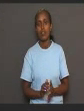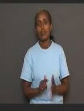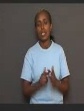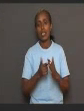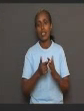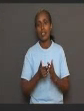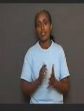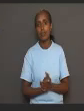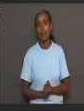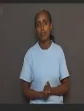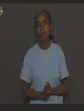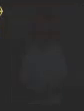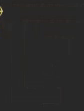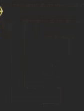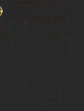Begin.